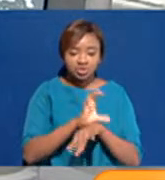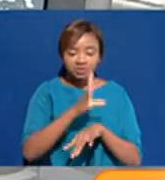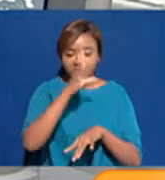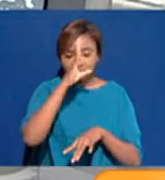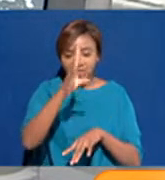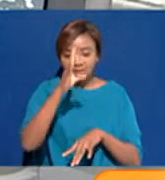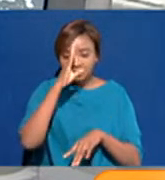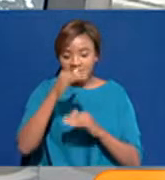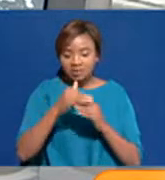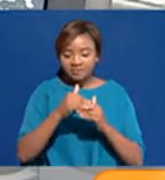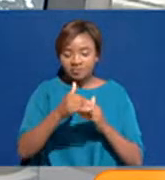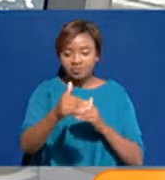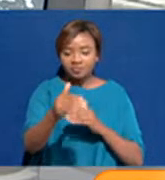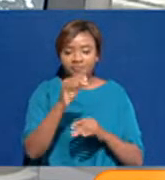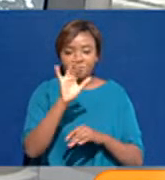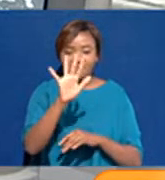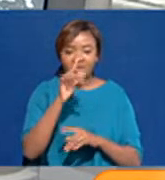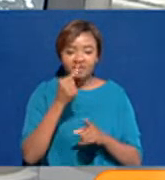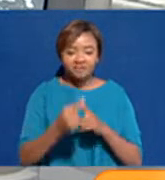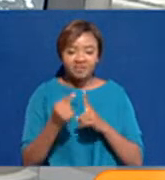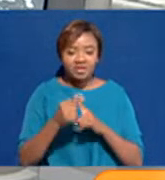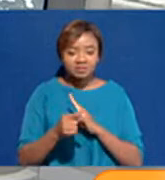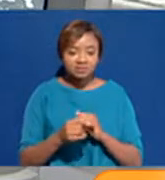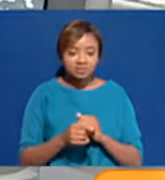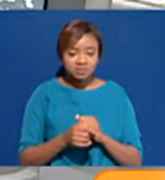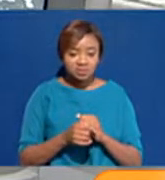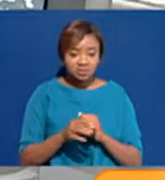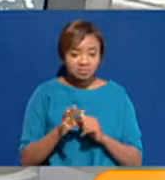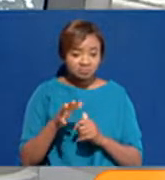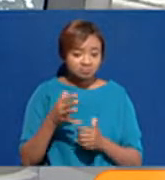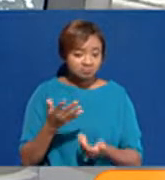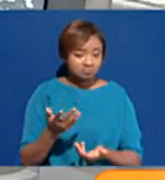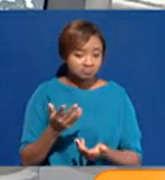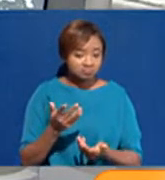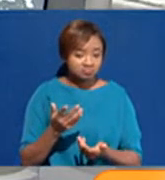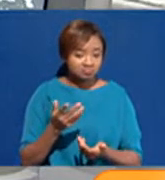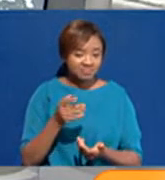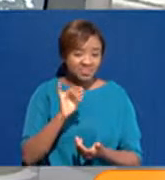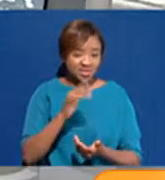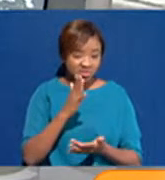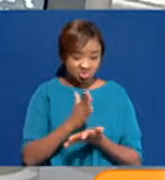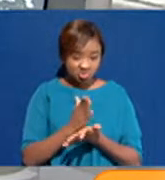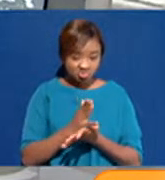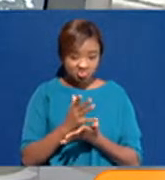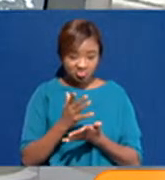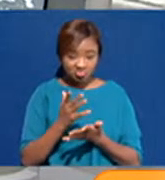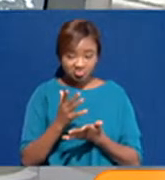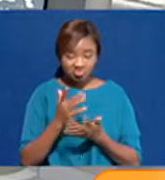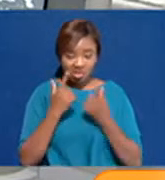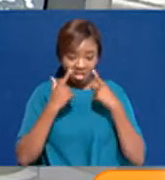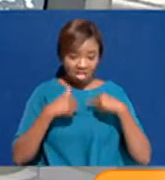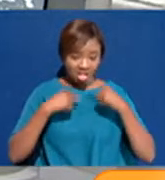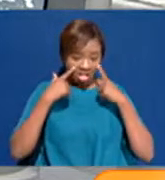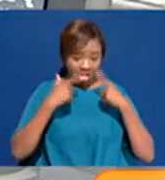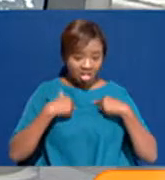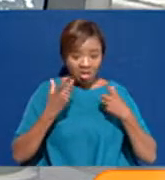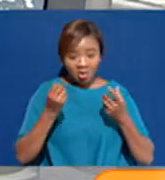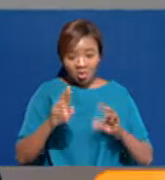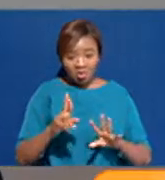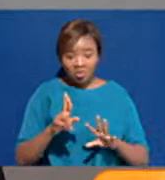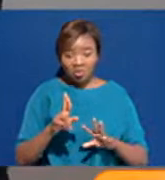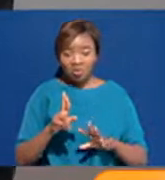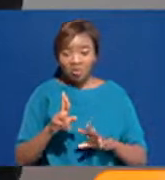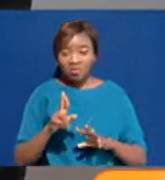the next 5 years. Is that prayers or is that politicking? I wouldn't want to judge